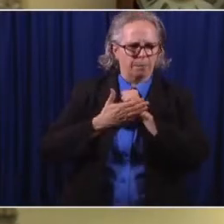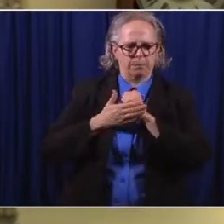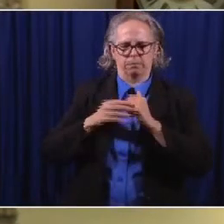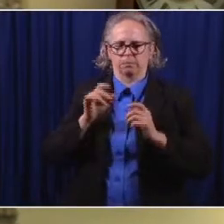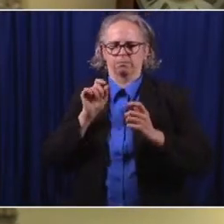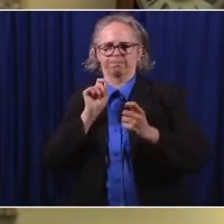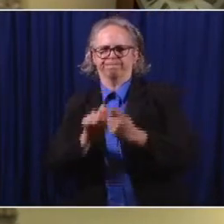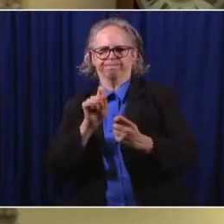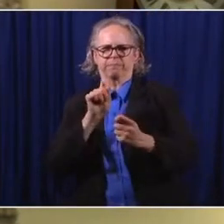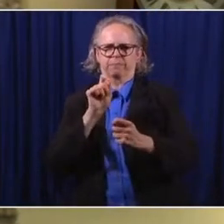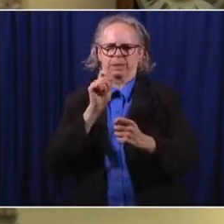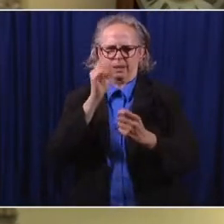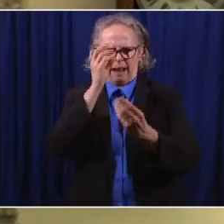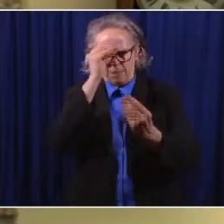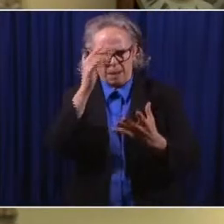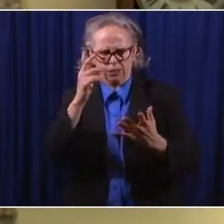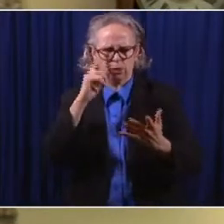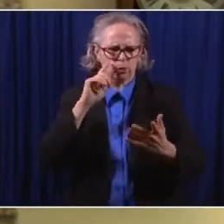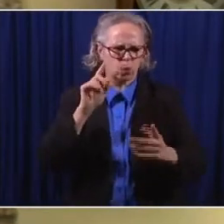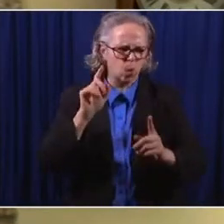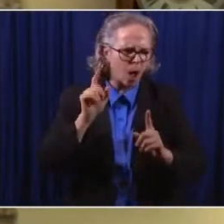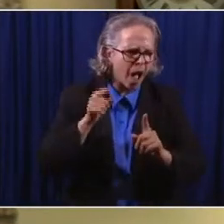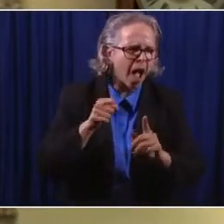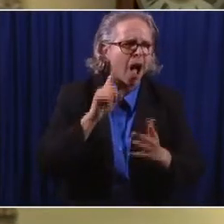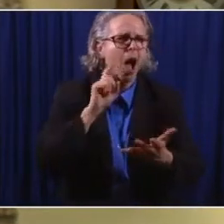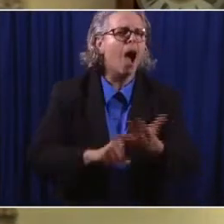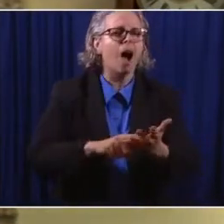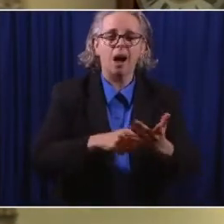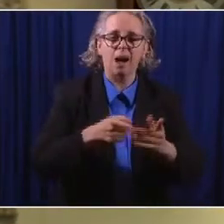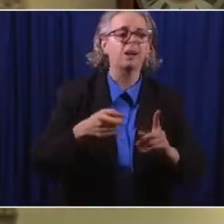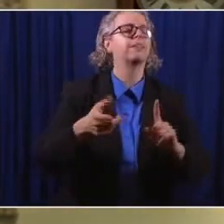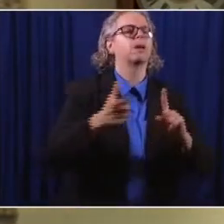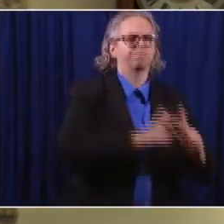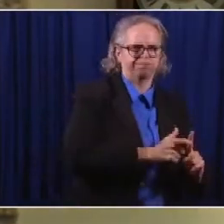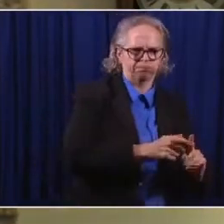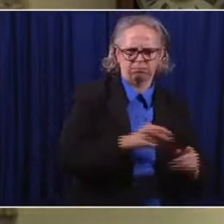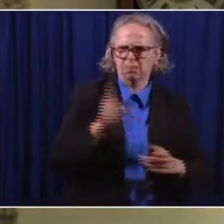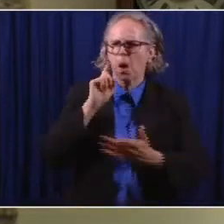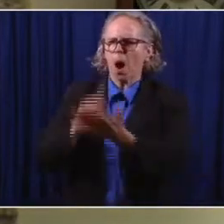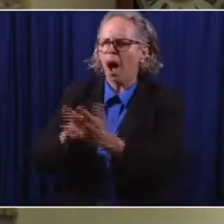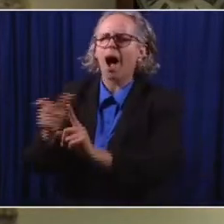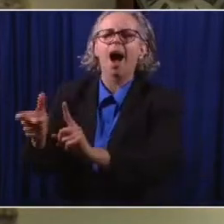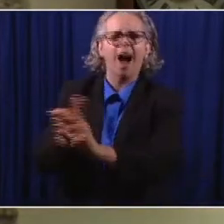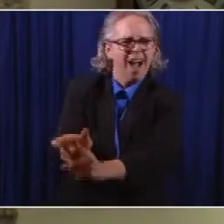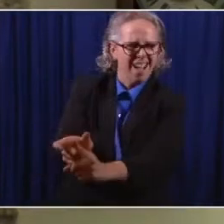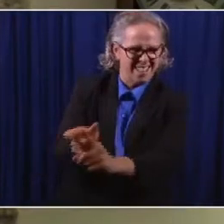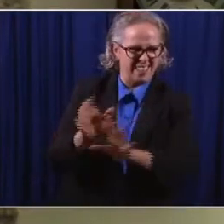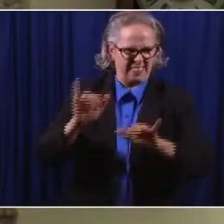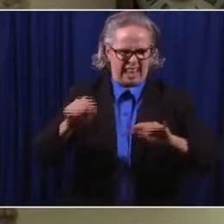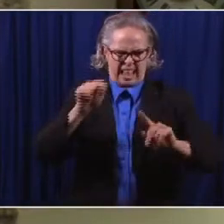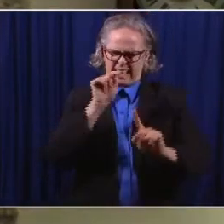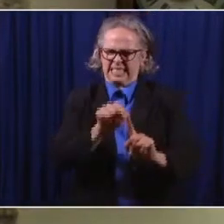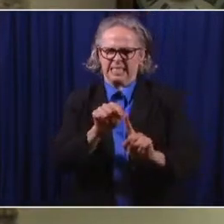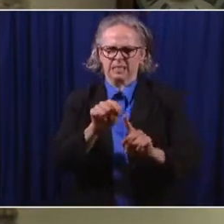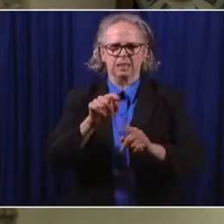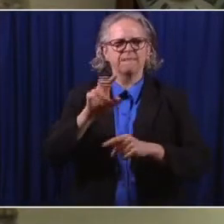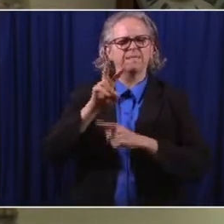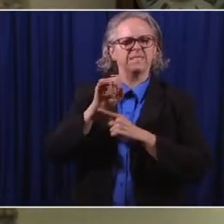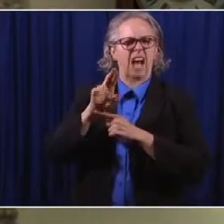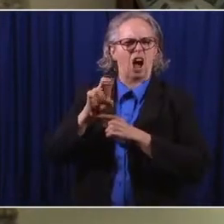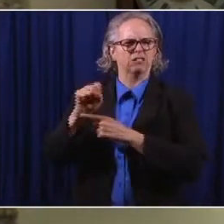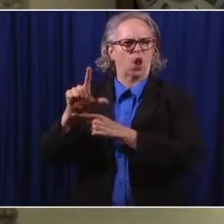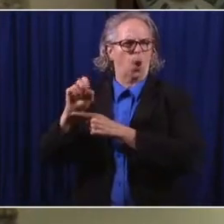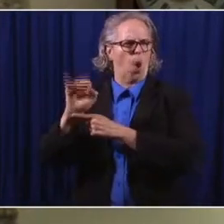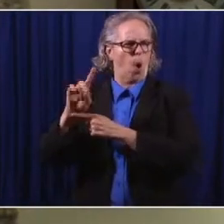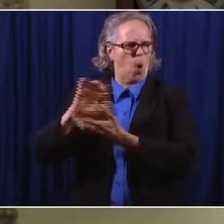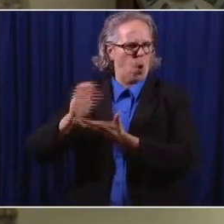to get the results we want. The results we want are separating that person during the time